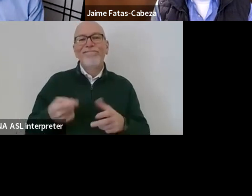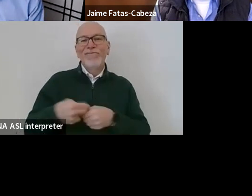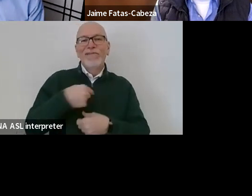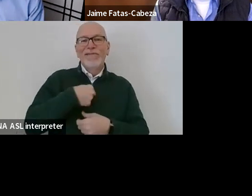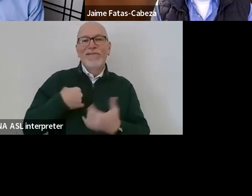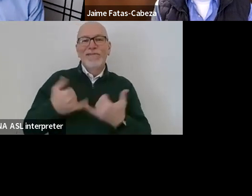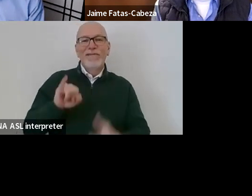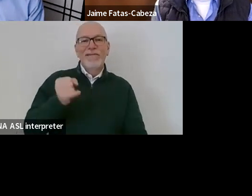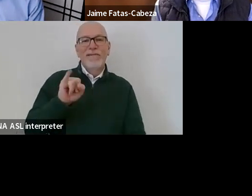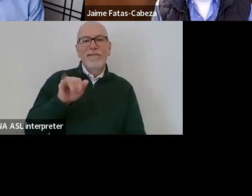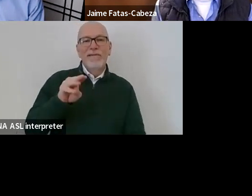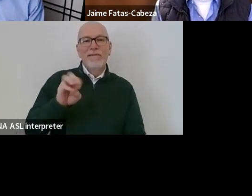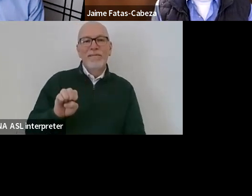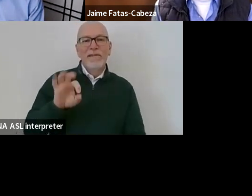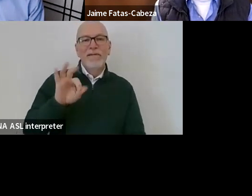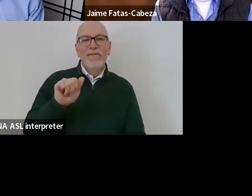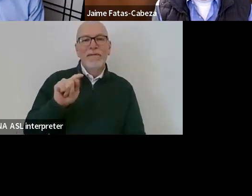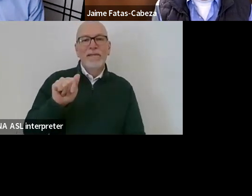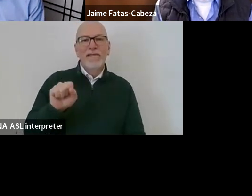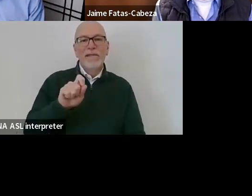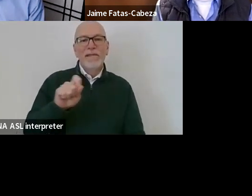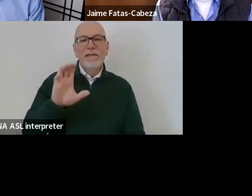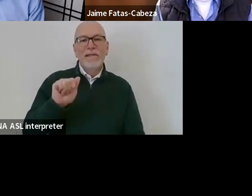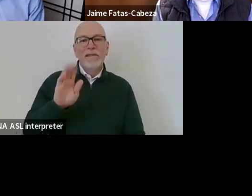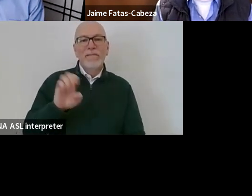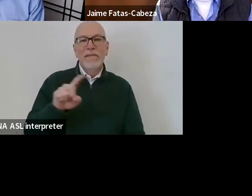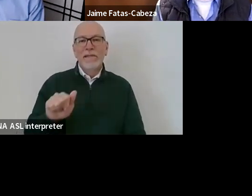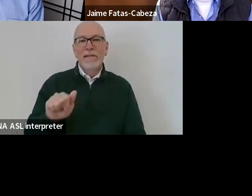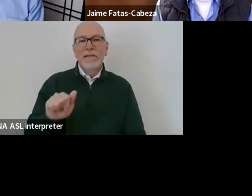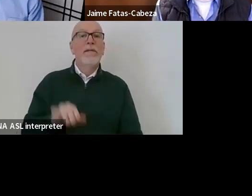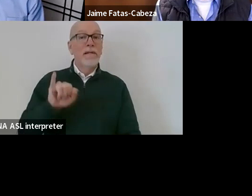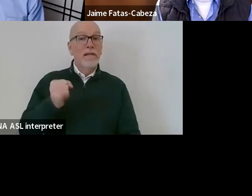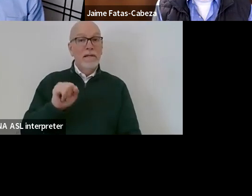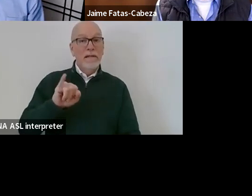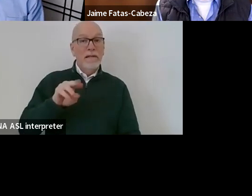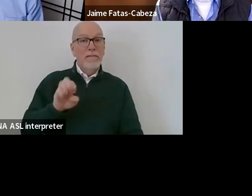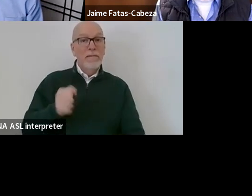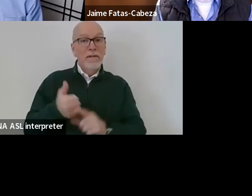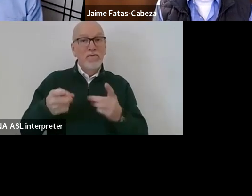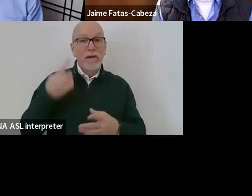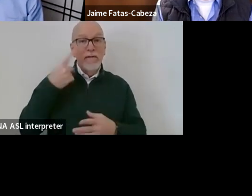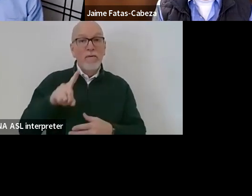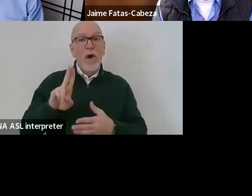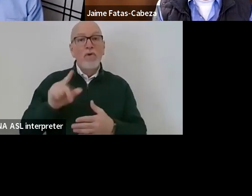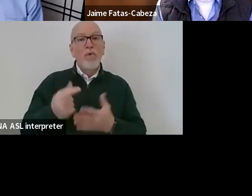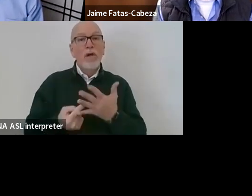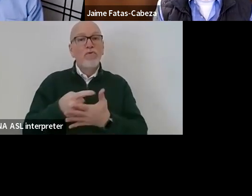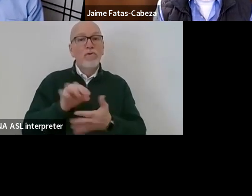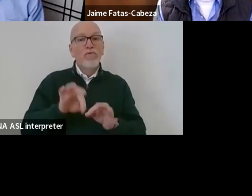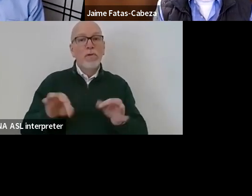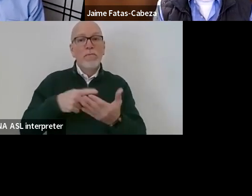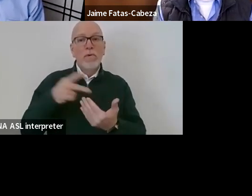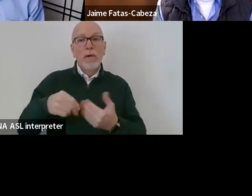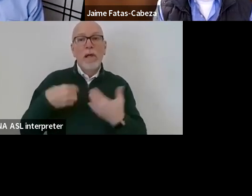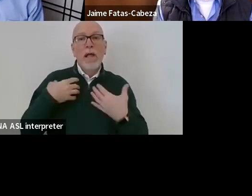is Jaime Fatás-Cabeza. Jaime has been the director of the undergraduate degree program in